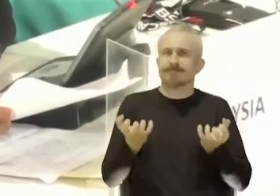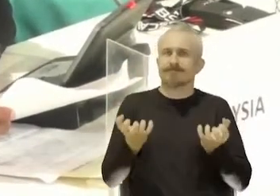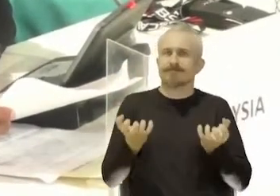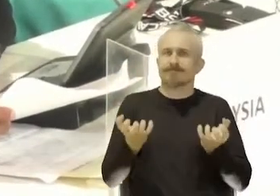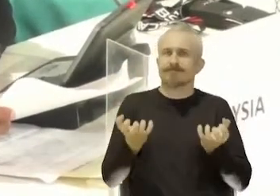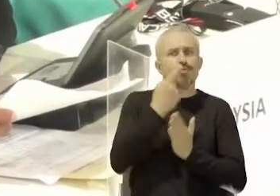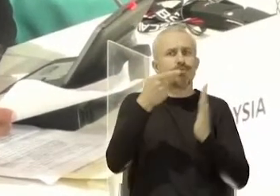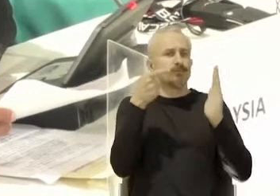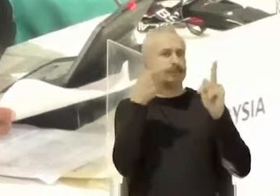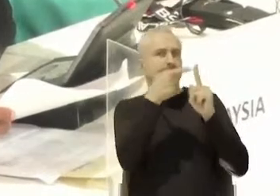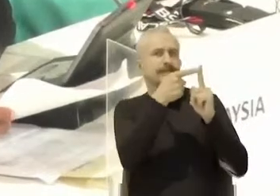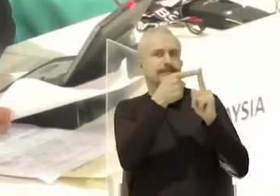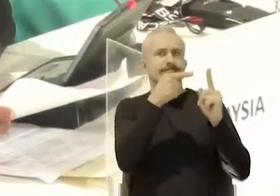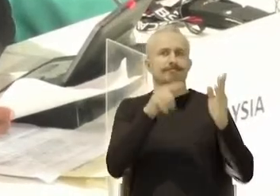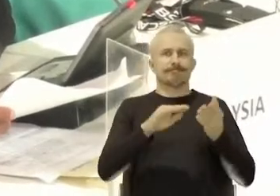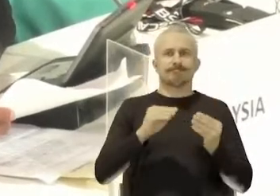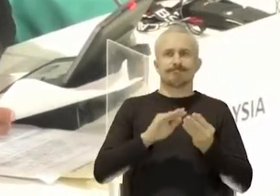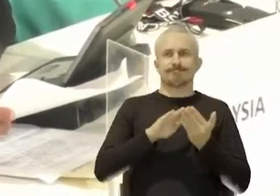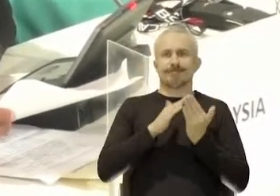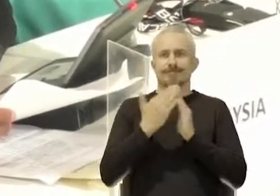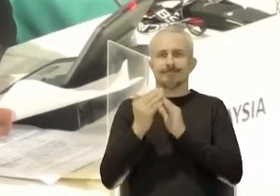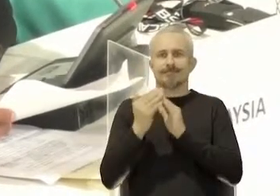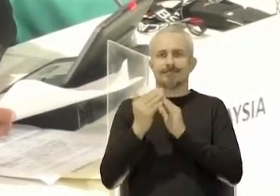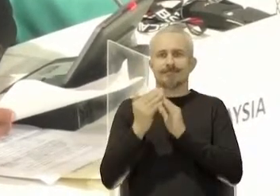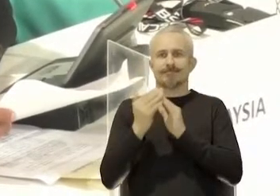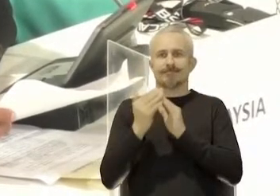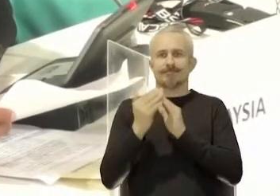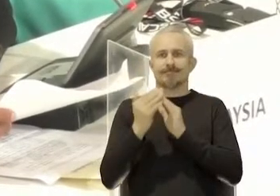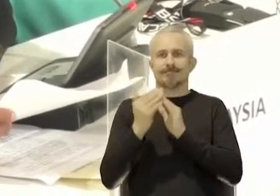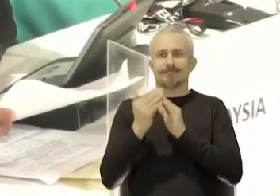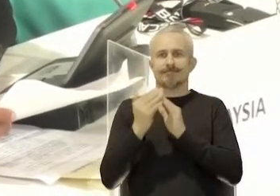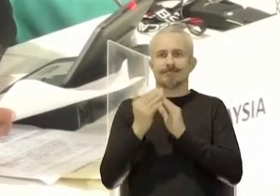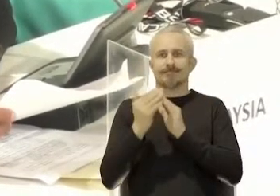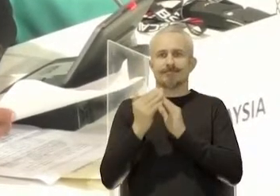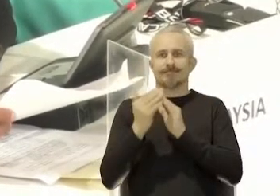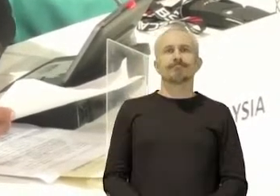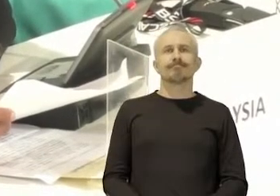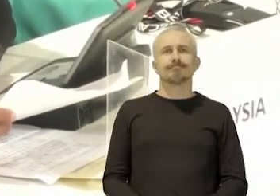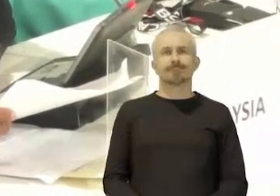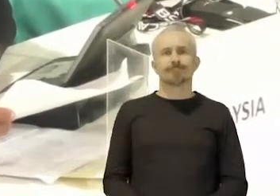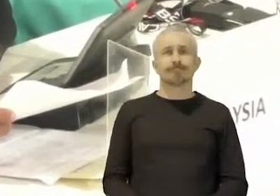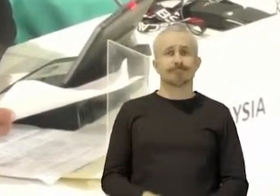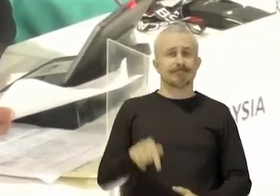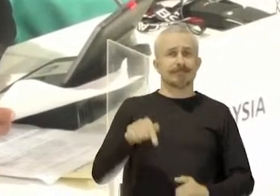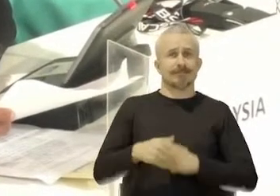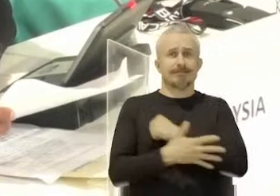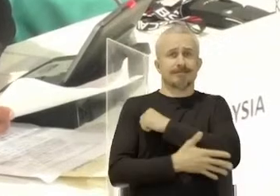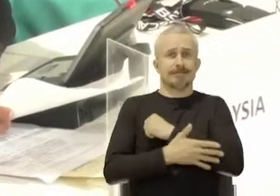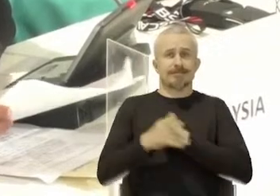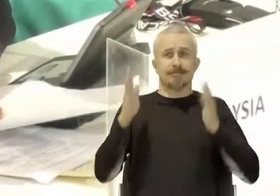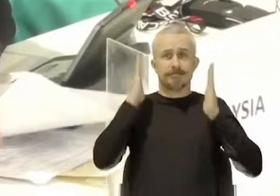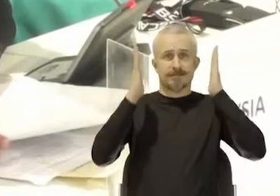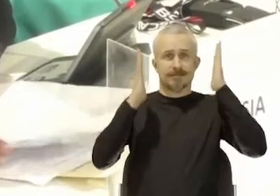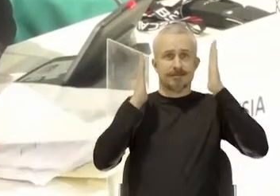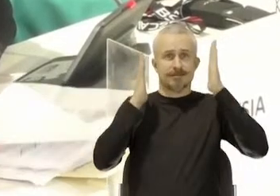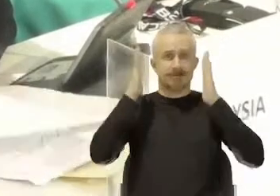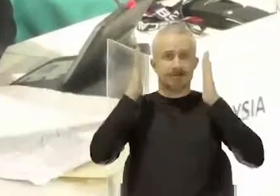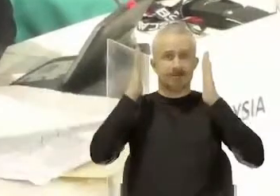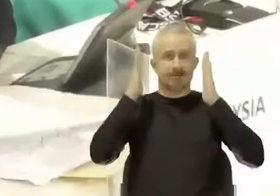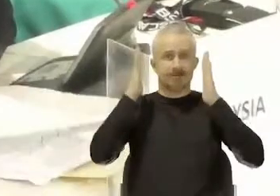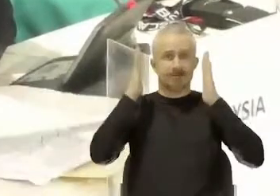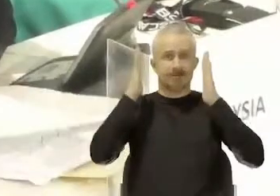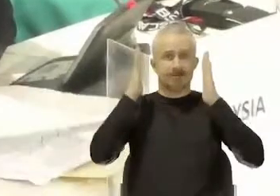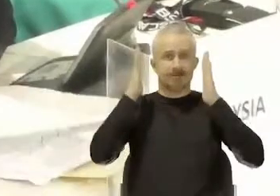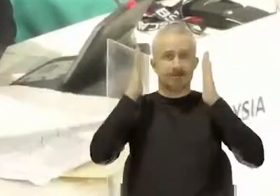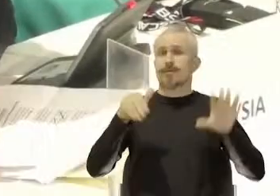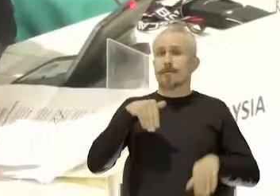25.7 million people living in cities and urban areas. It is in fact the most urbanized cities in Southeast Asia.